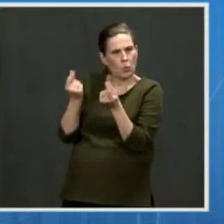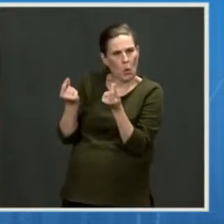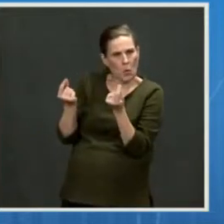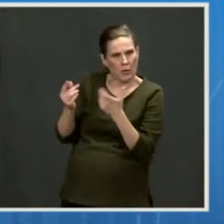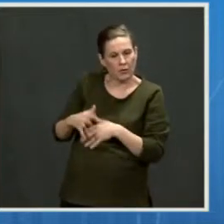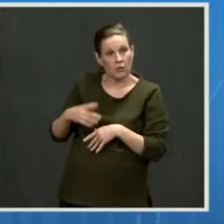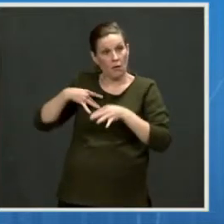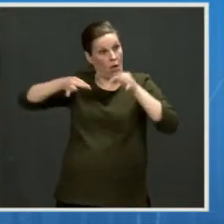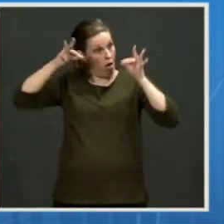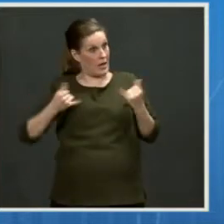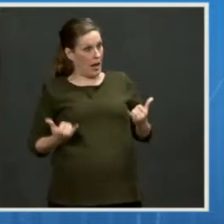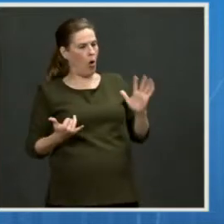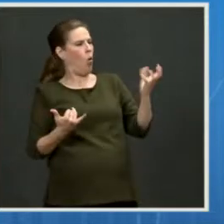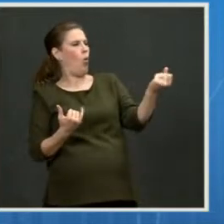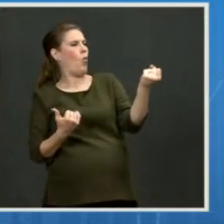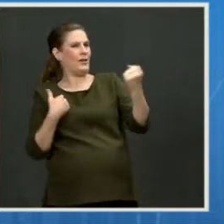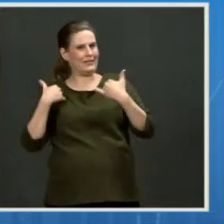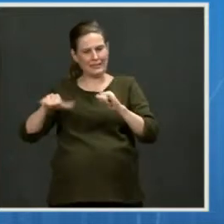question.